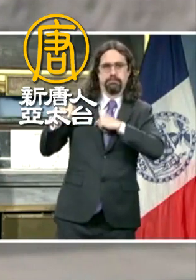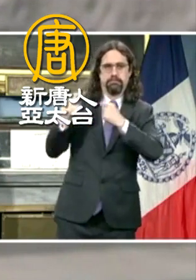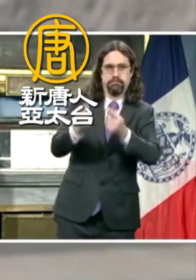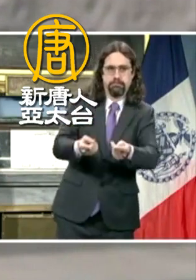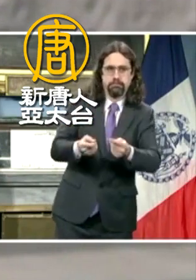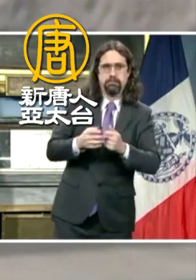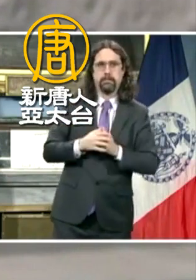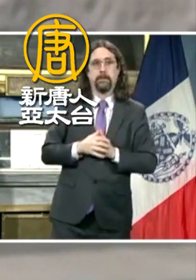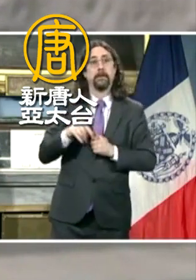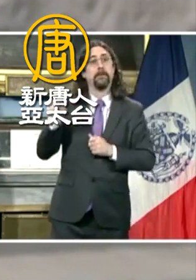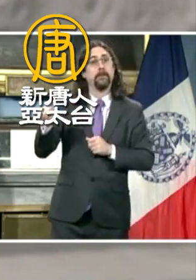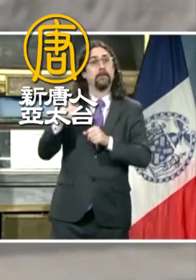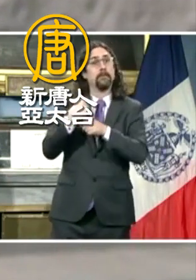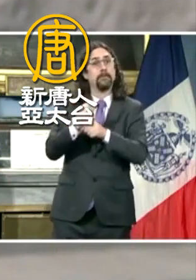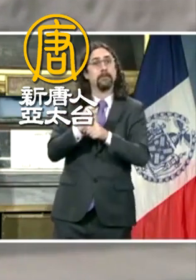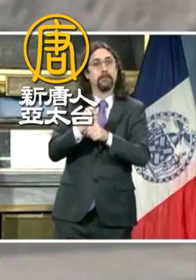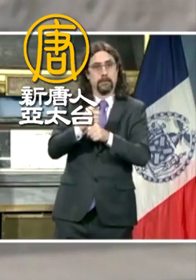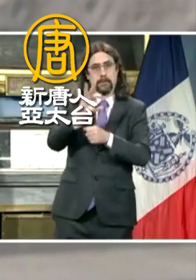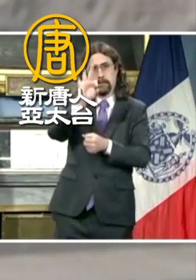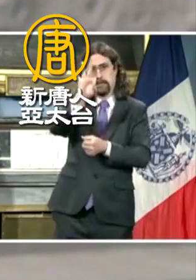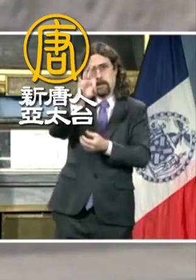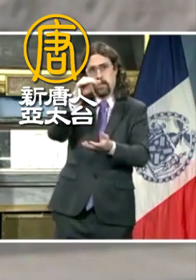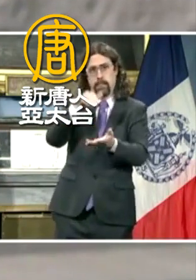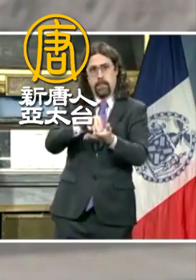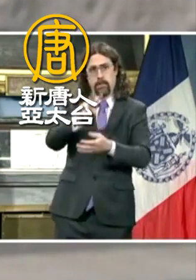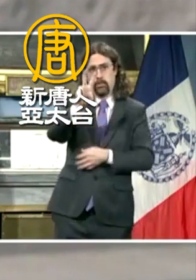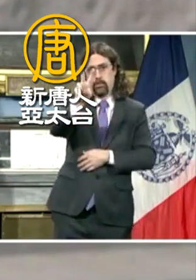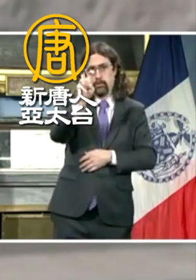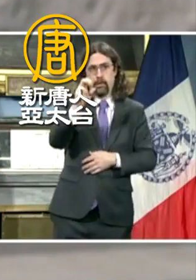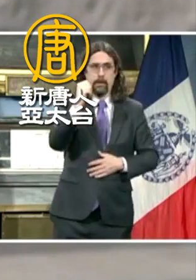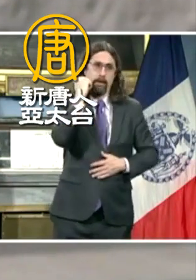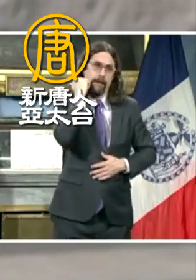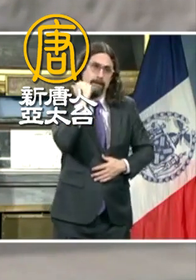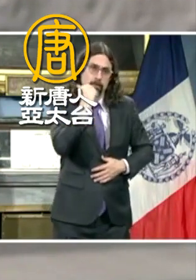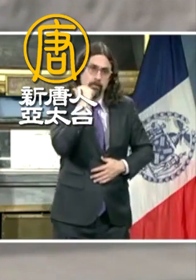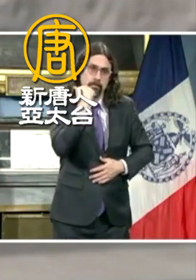week, almost 19,000. By the end of the month,